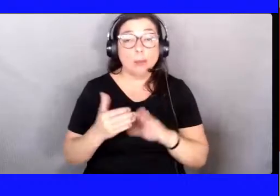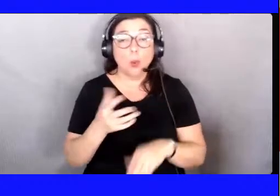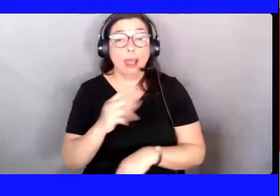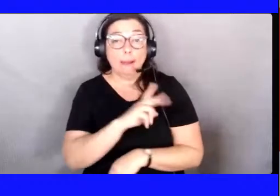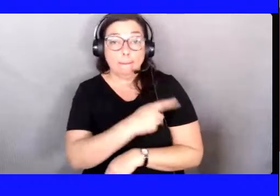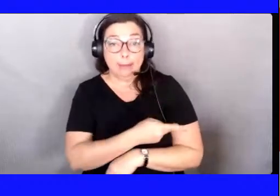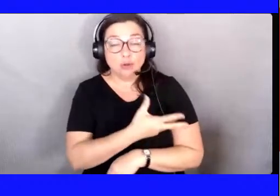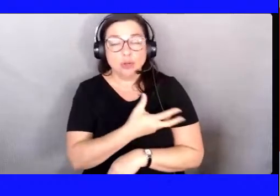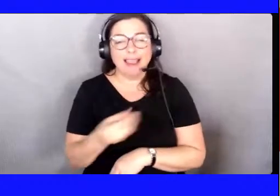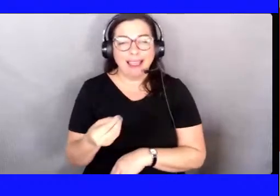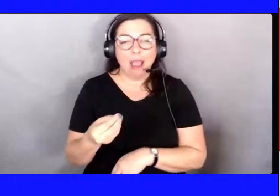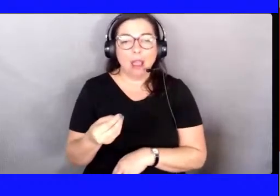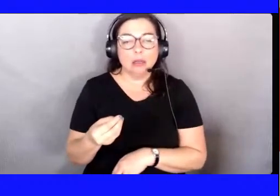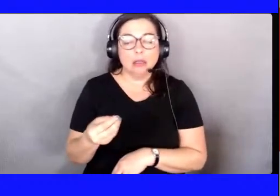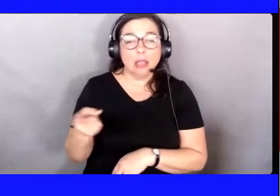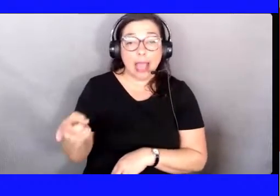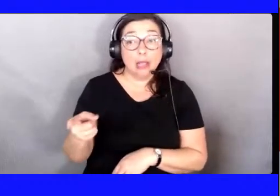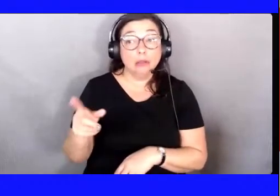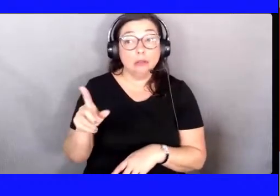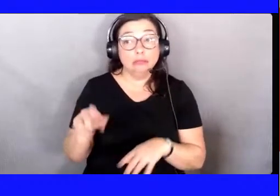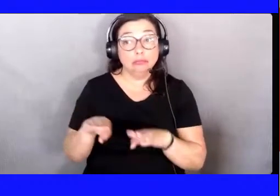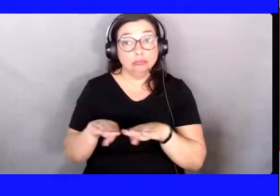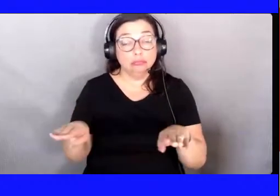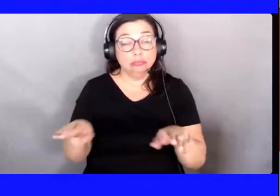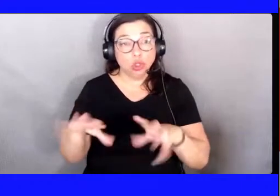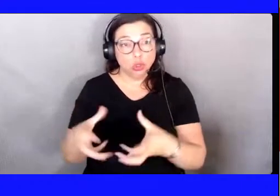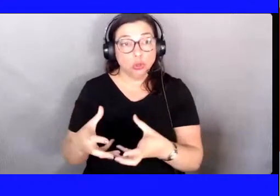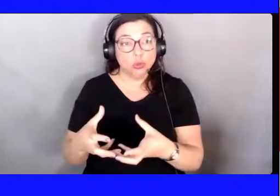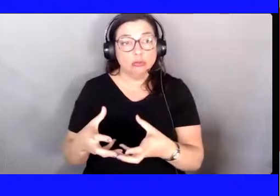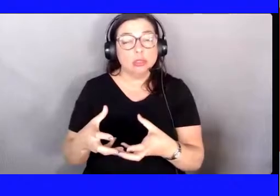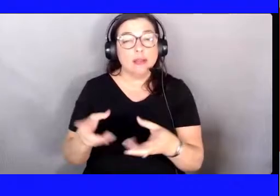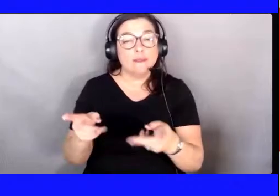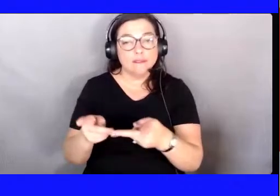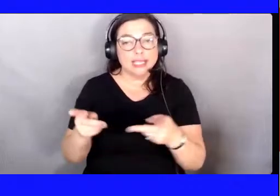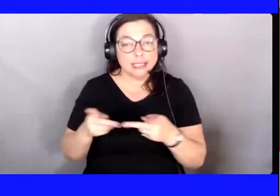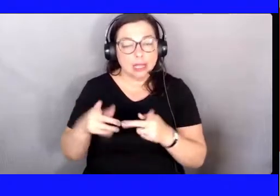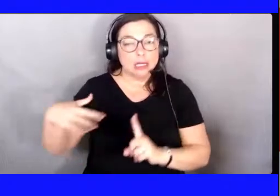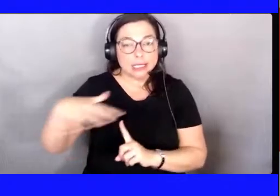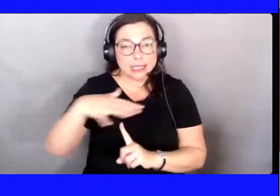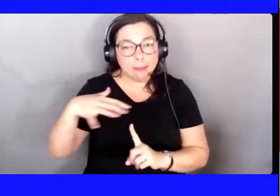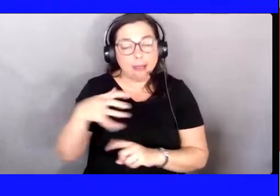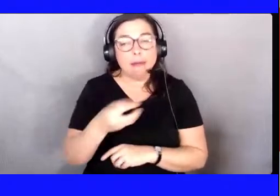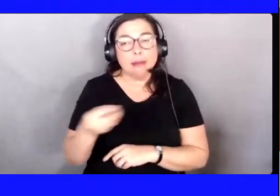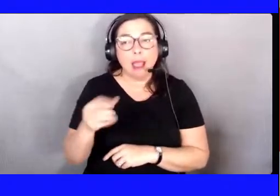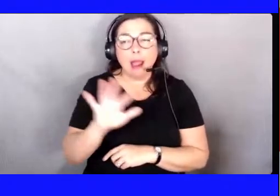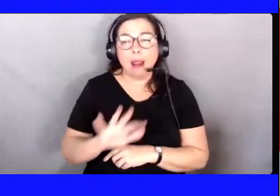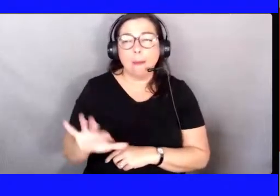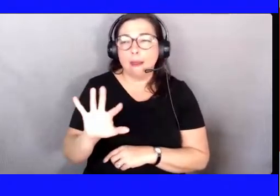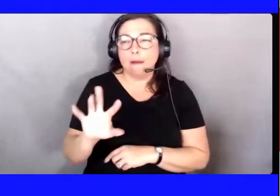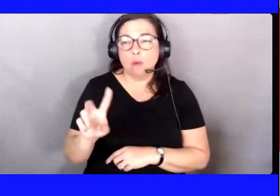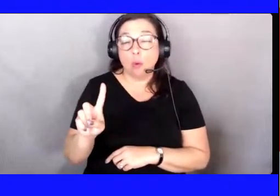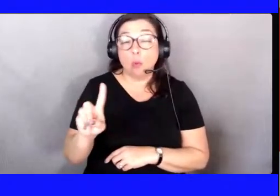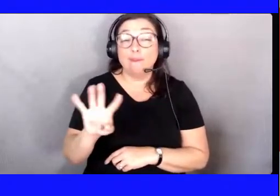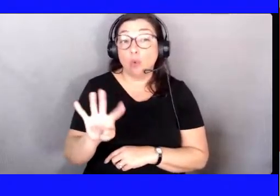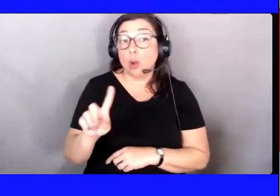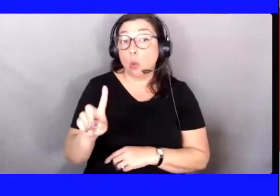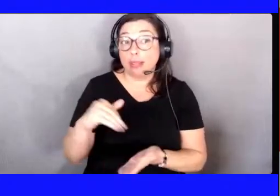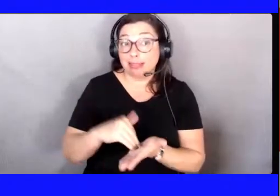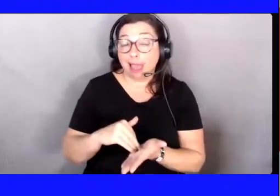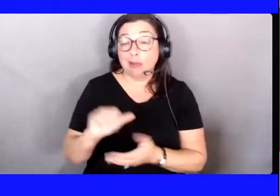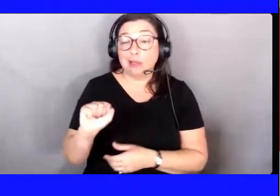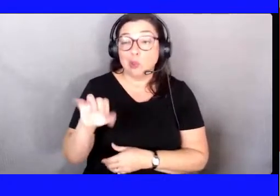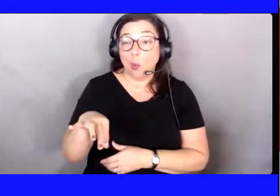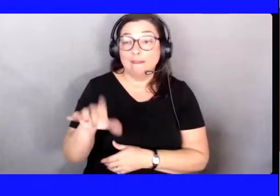as a live-in supers unit, community facility space, and approximately 41,000 square foot